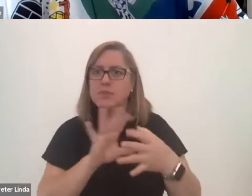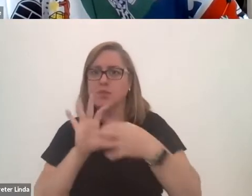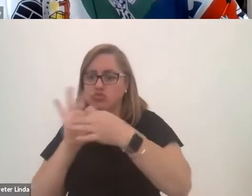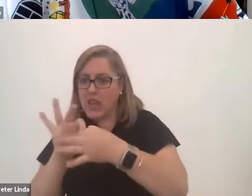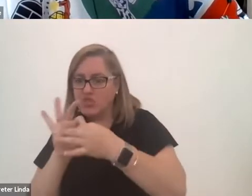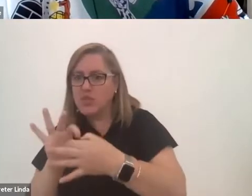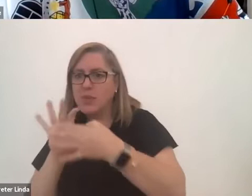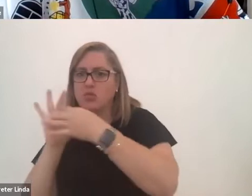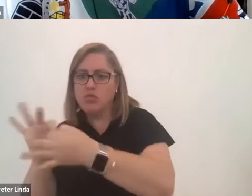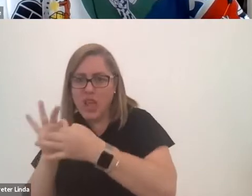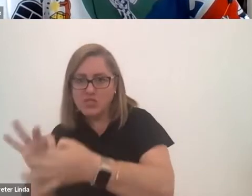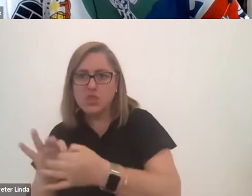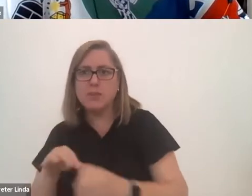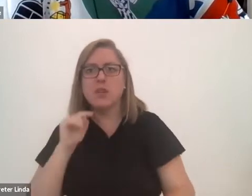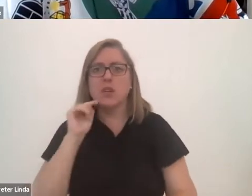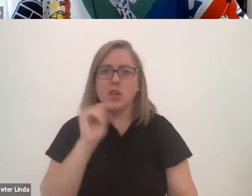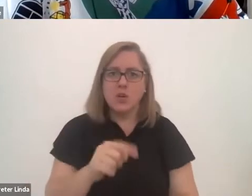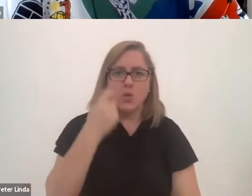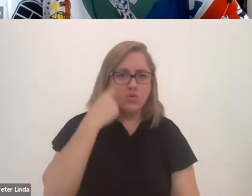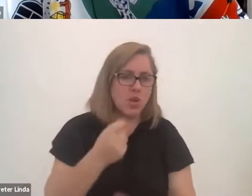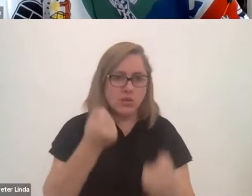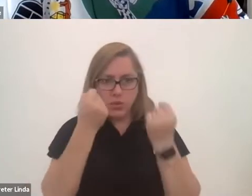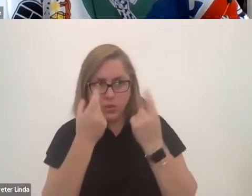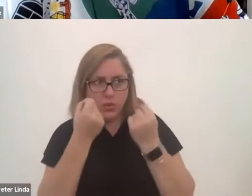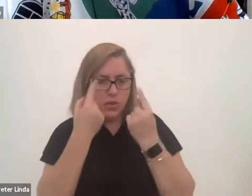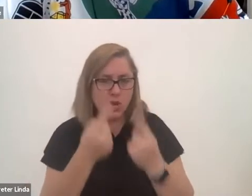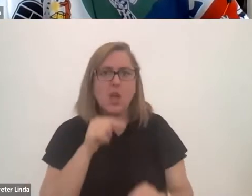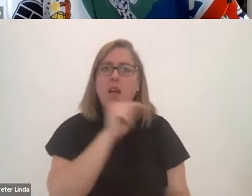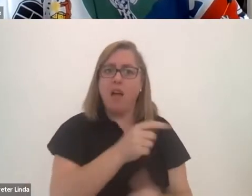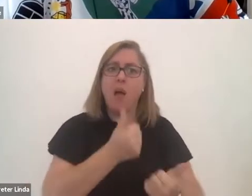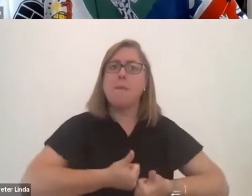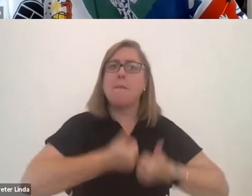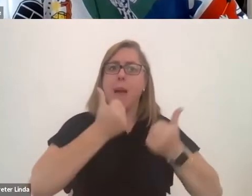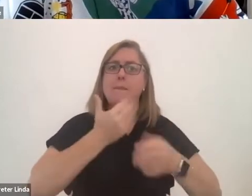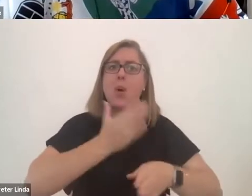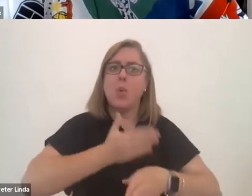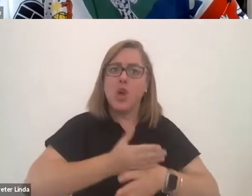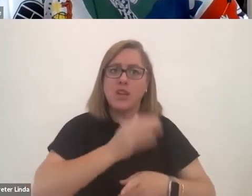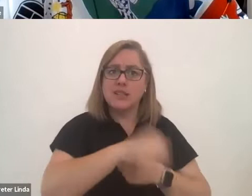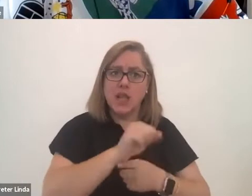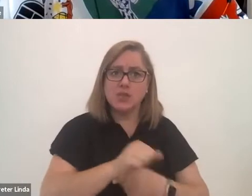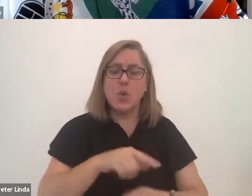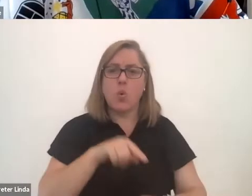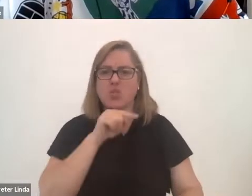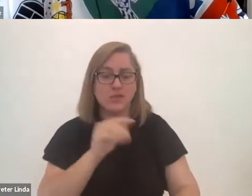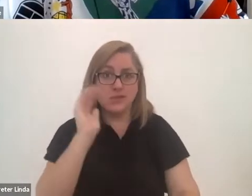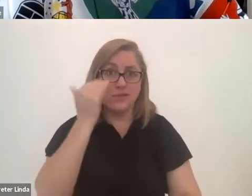ones and kind of tuning into the people who we see are either doing great work or, you know, just battling through.